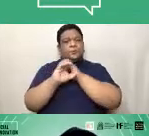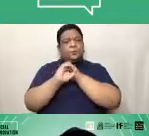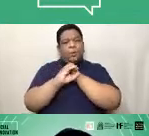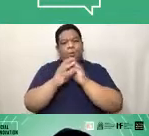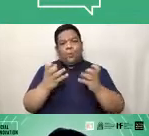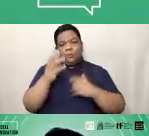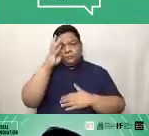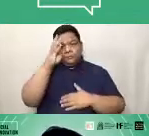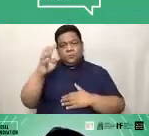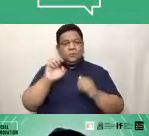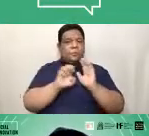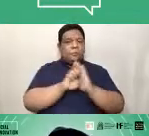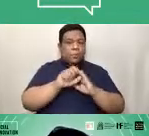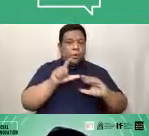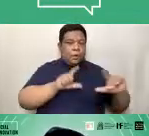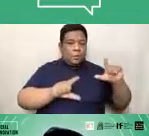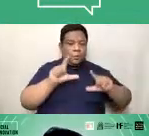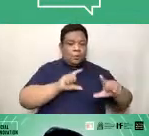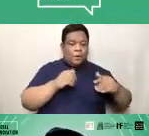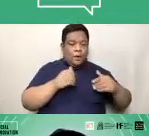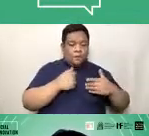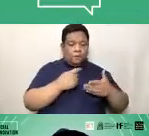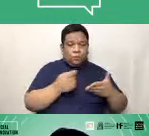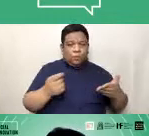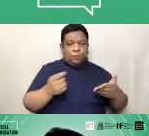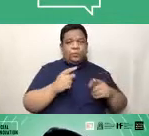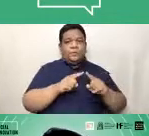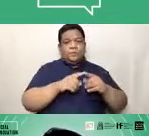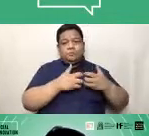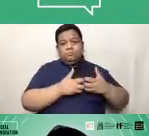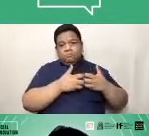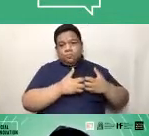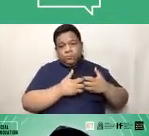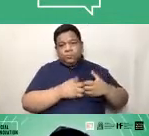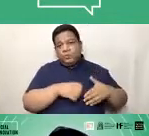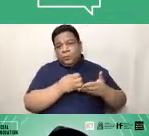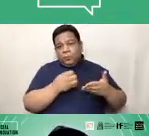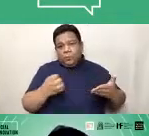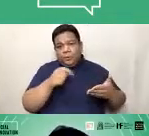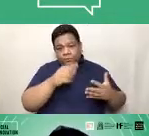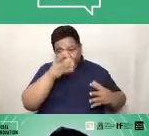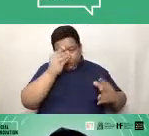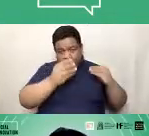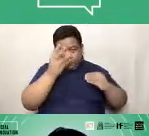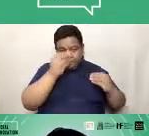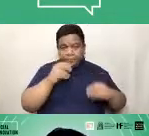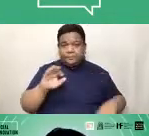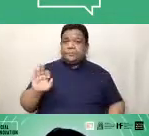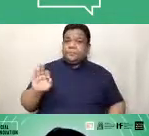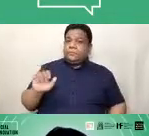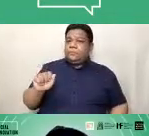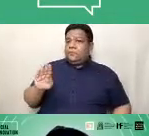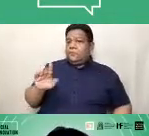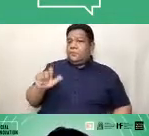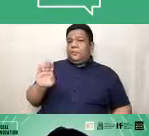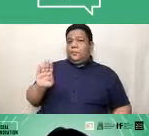to a laboratory where you have tools, you have machines, as well as a place where you learn. A Fab Lab is designed